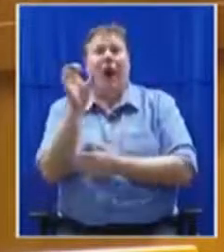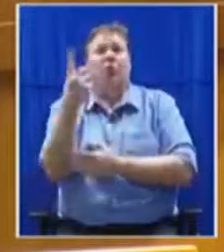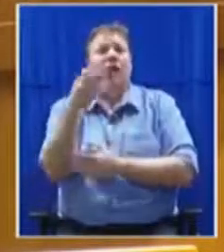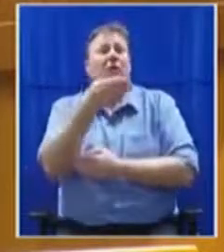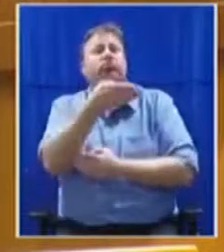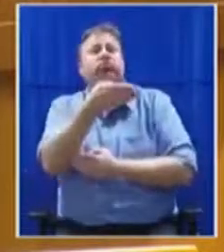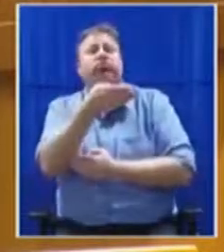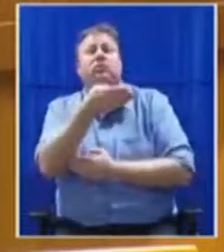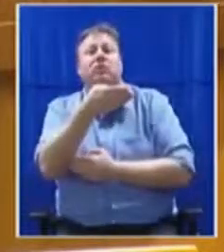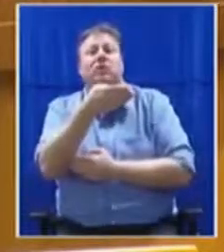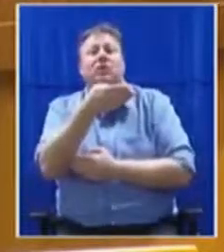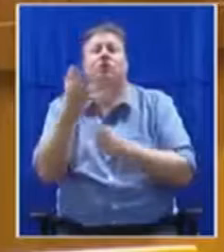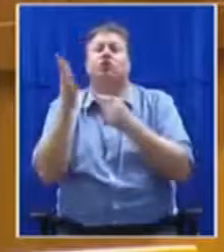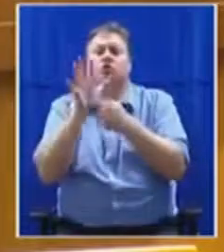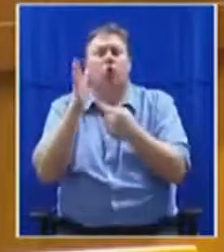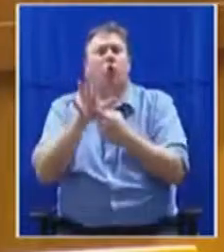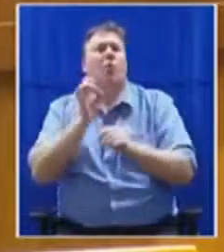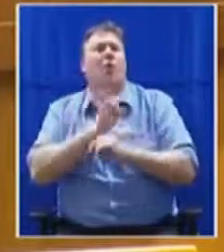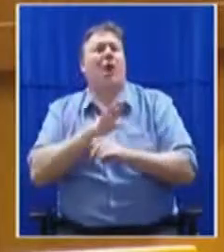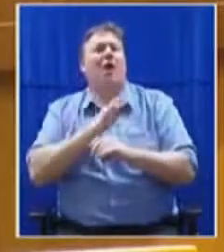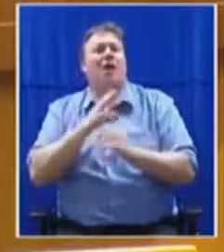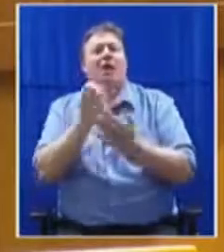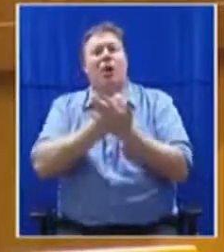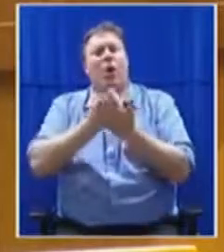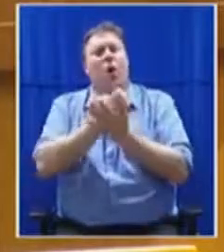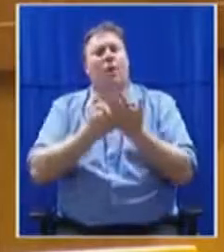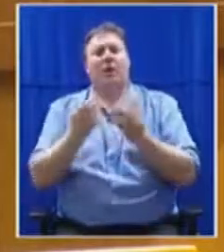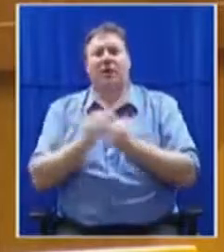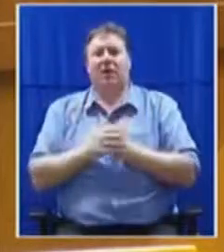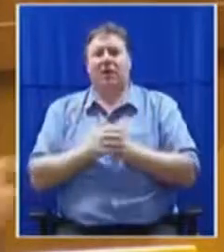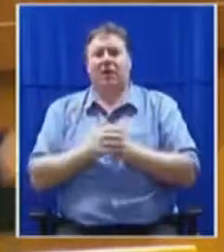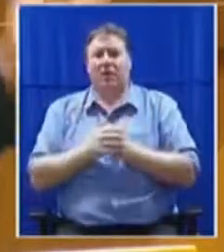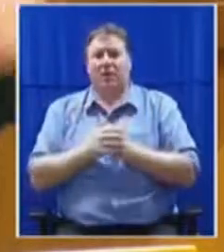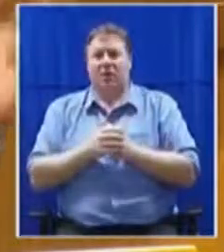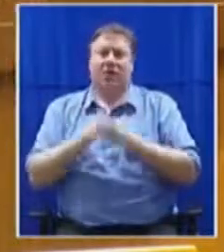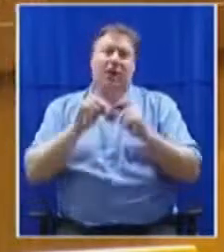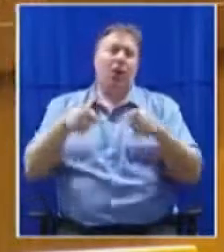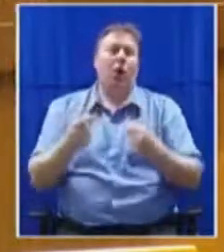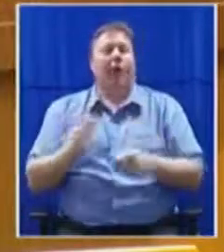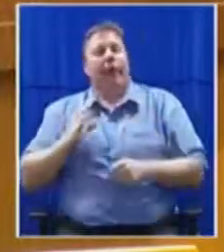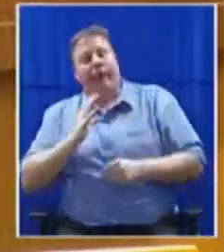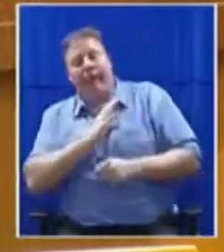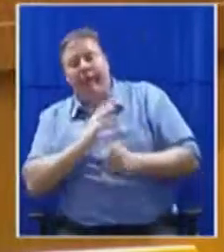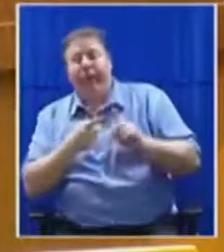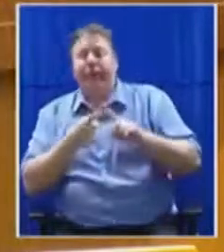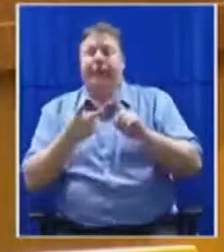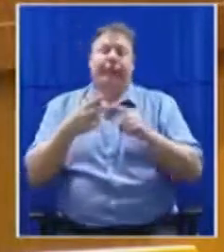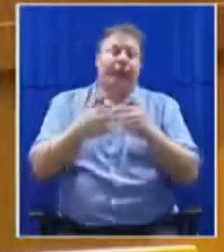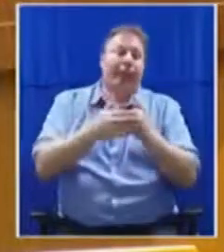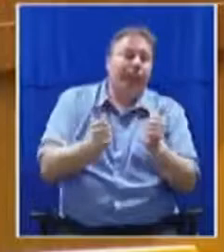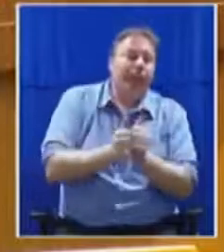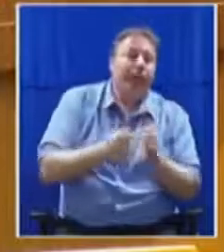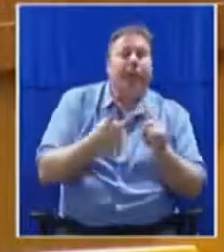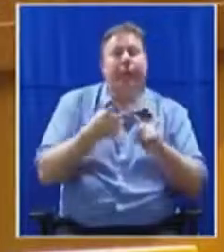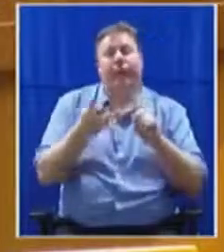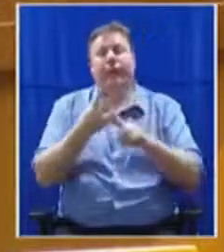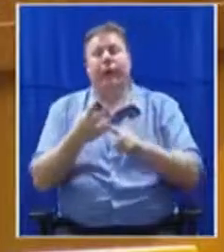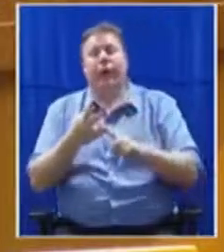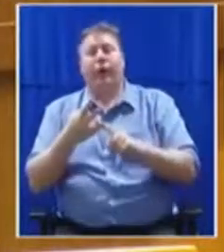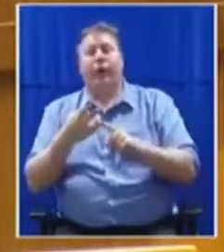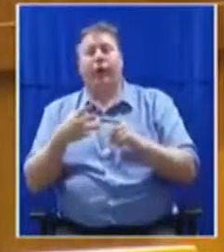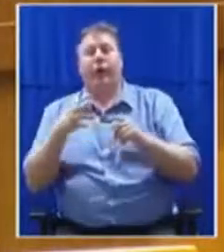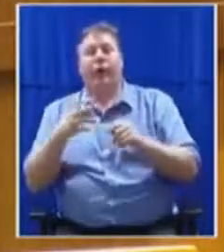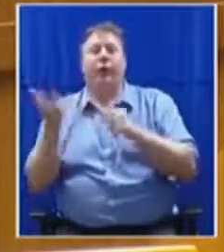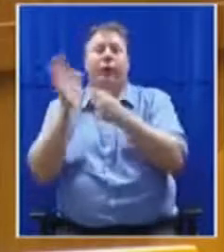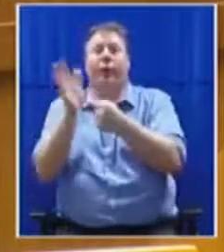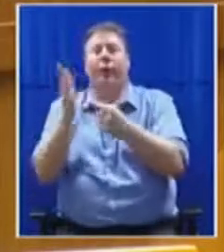of the pain of our economy. And we cannot set up more commissions, more talk shops, more road shows. What we